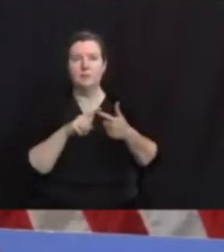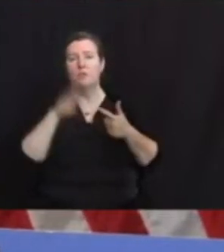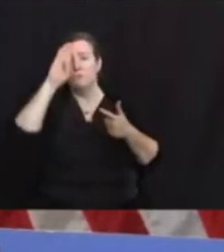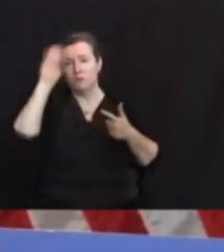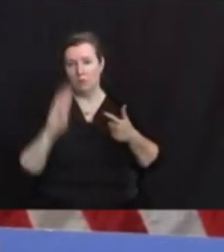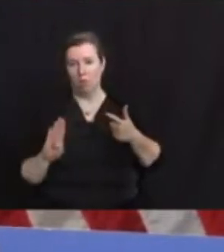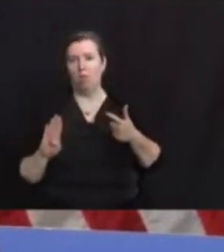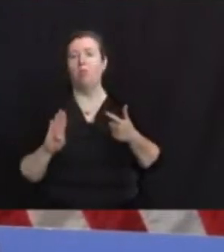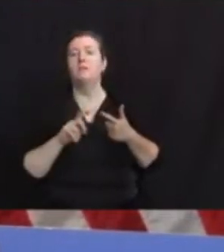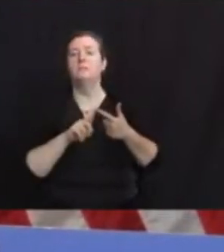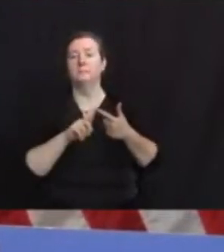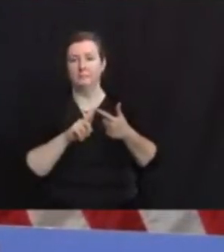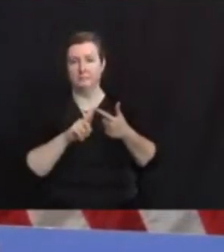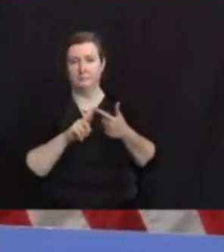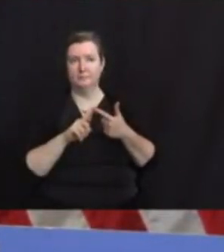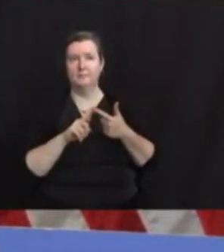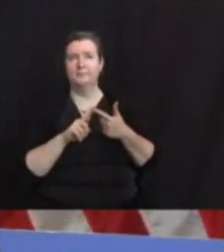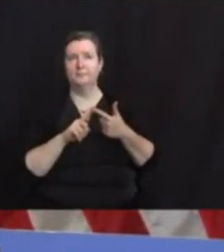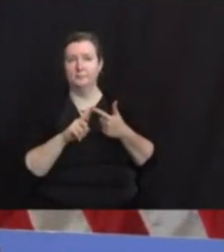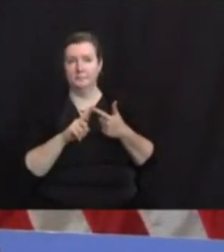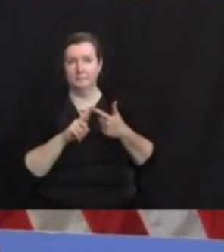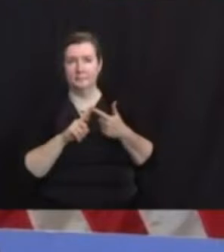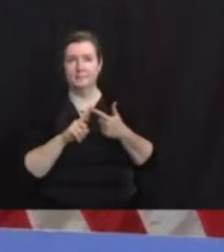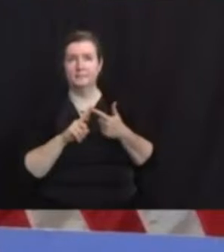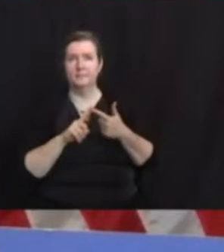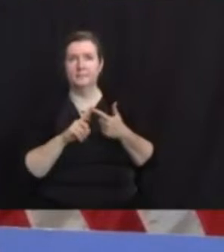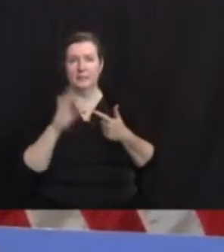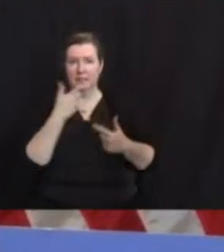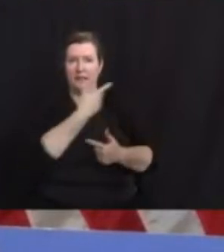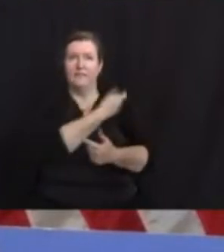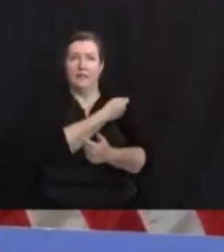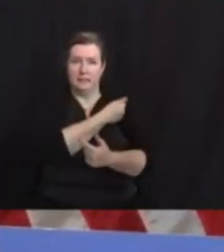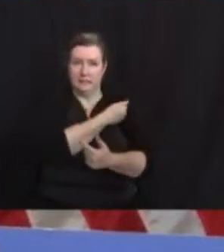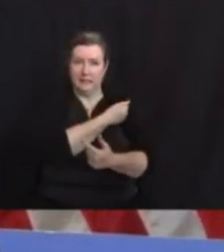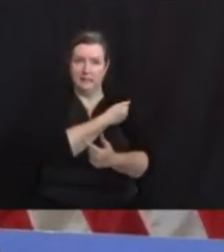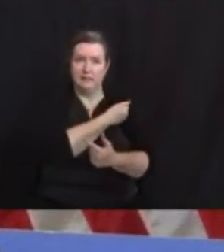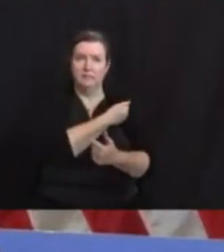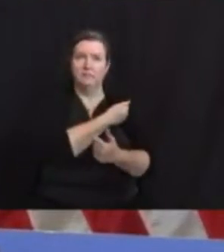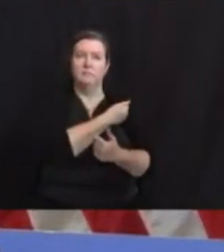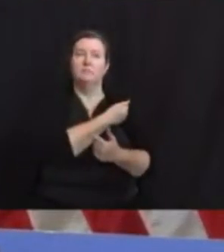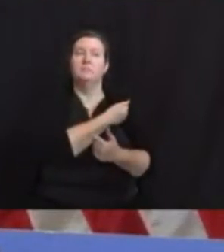of decreased responsiveness to the vaccine. Basically, those individuals